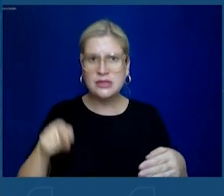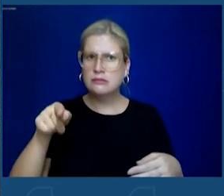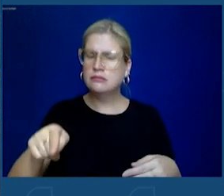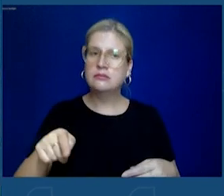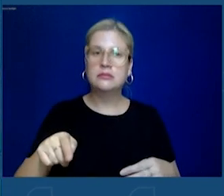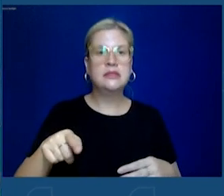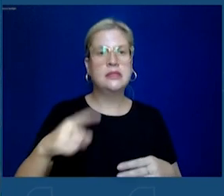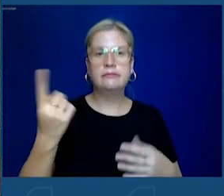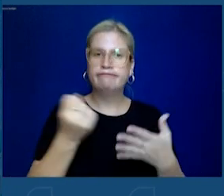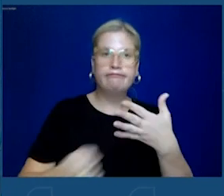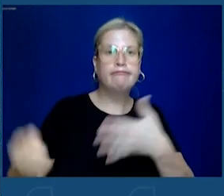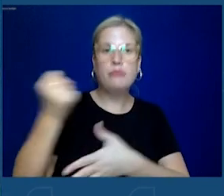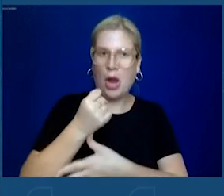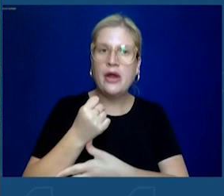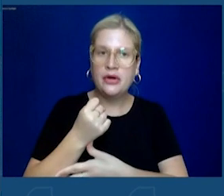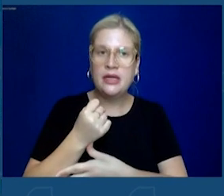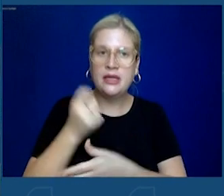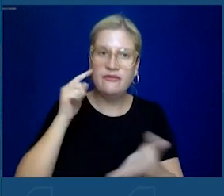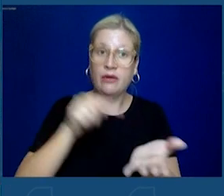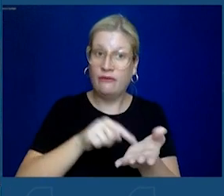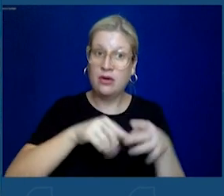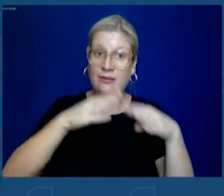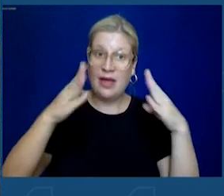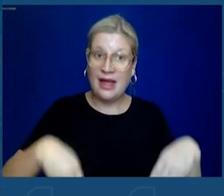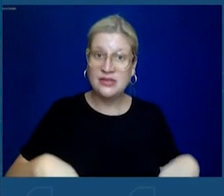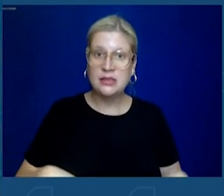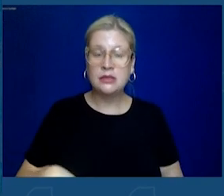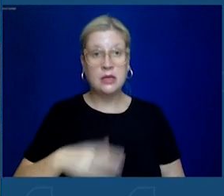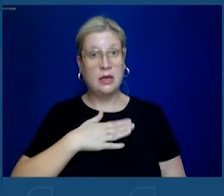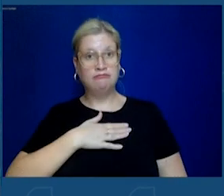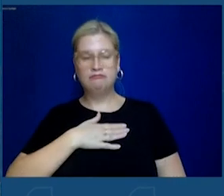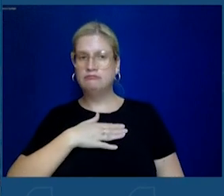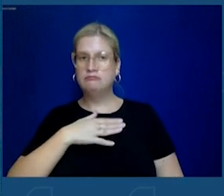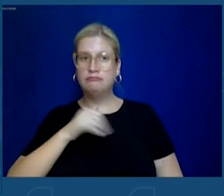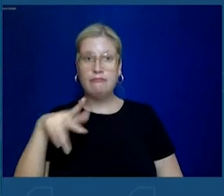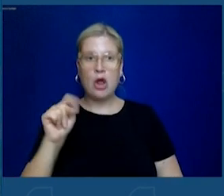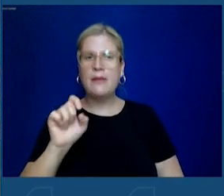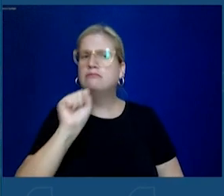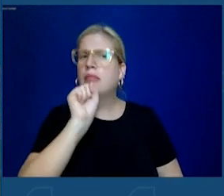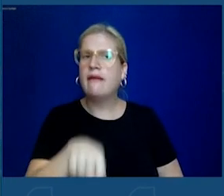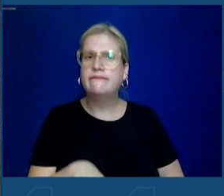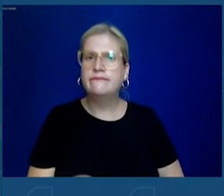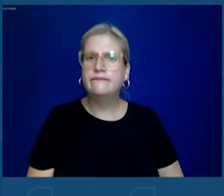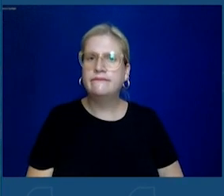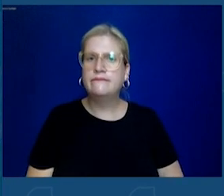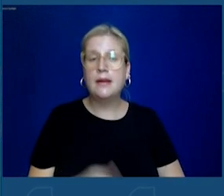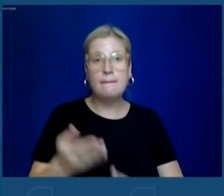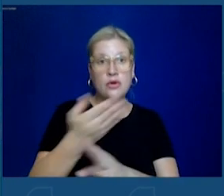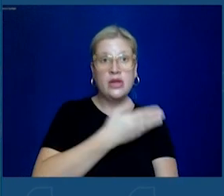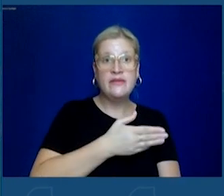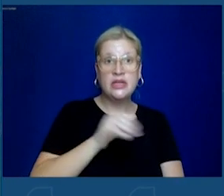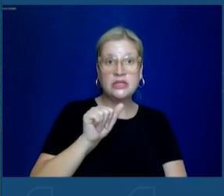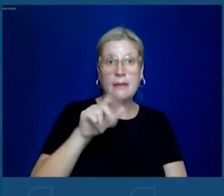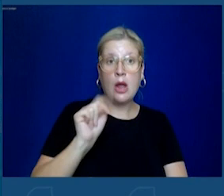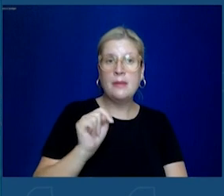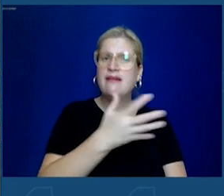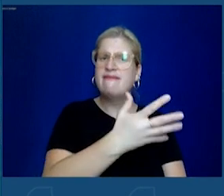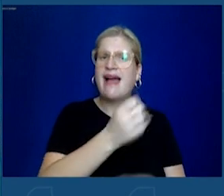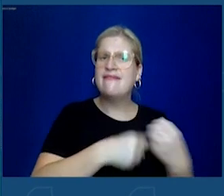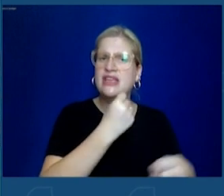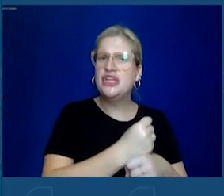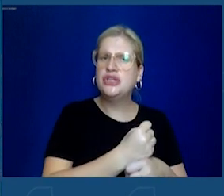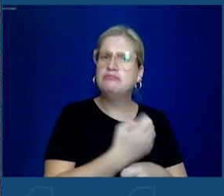quality affordable housing. I love my apartment. The prior apartment, I was there for 5 years, and I outgrew it. It was a